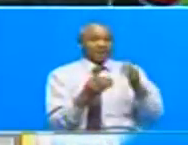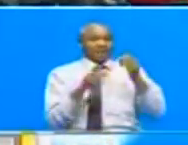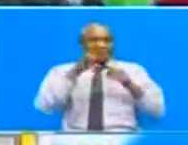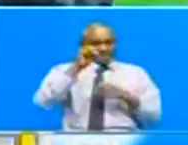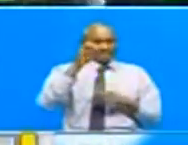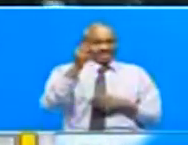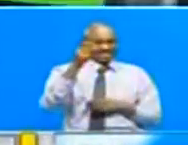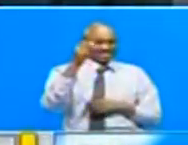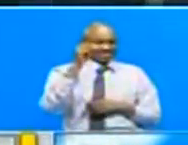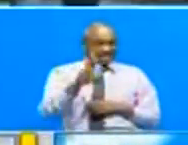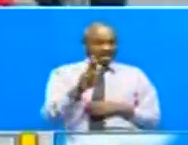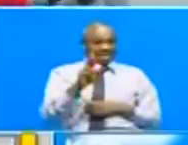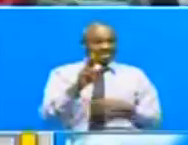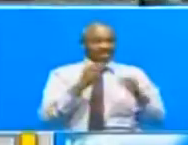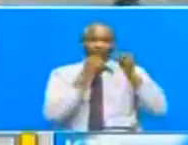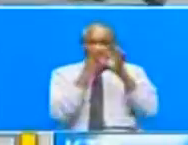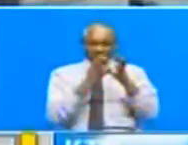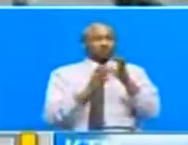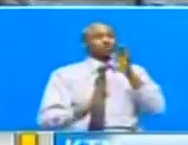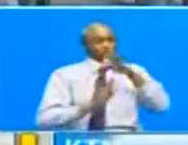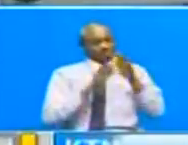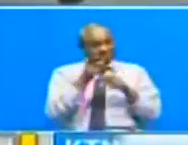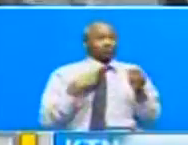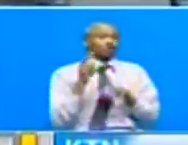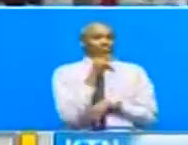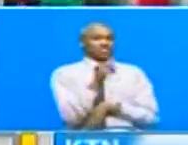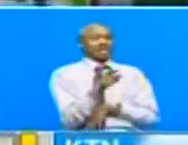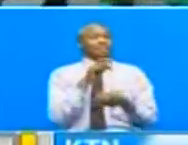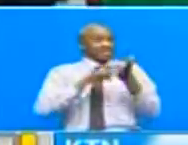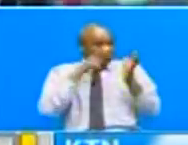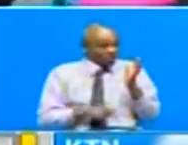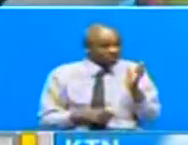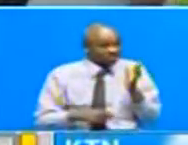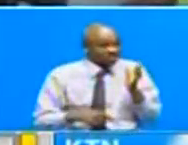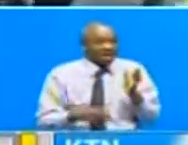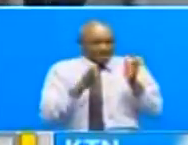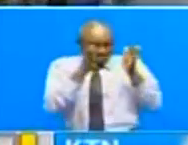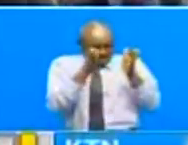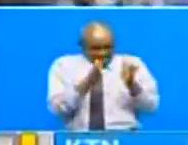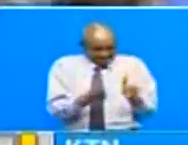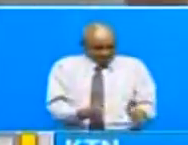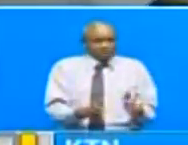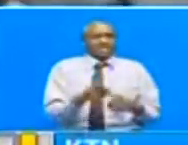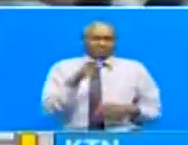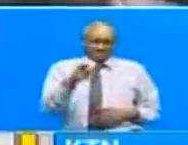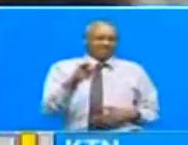the master login details was the one being used, meaning that somebody who has